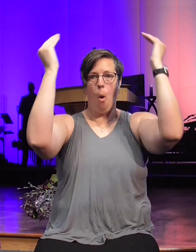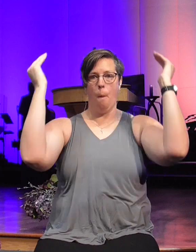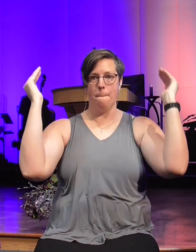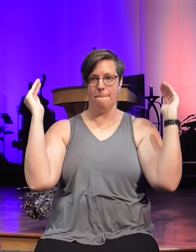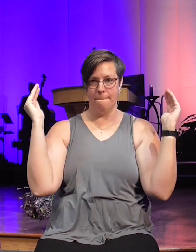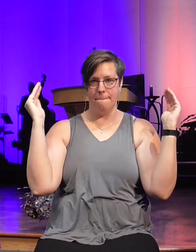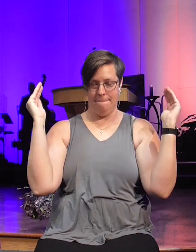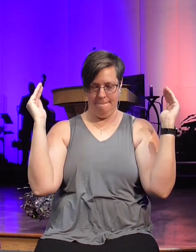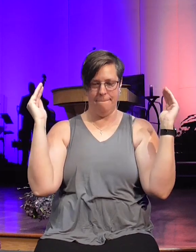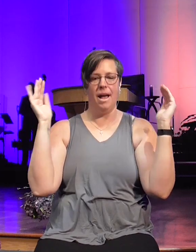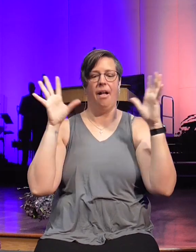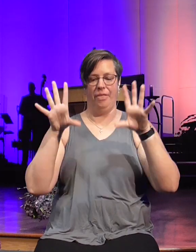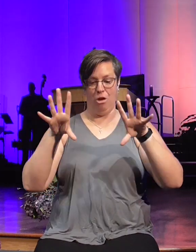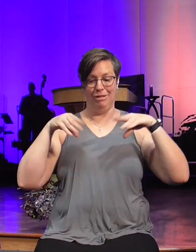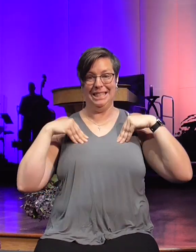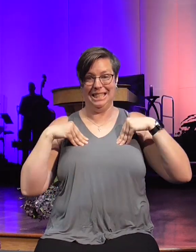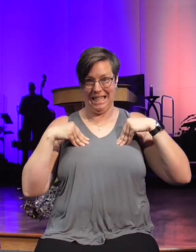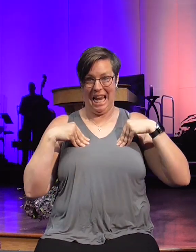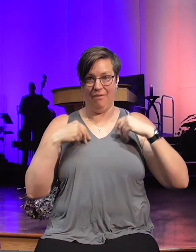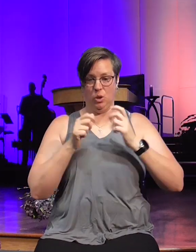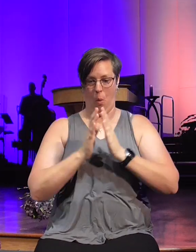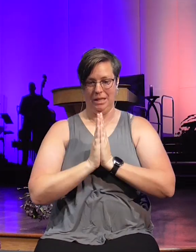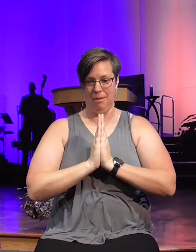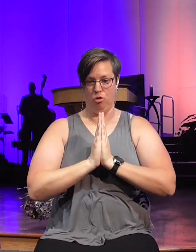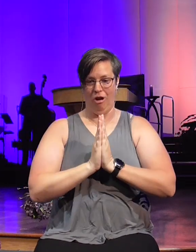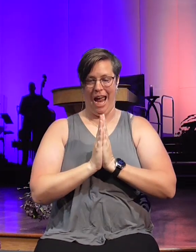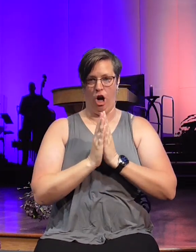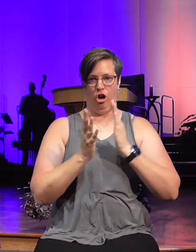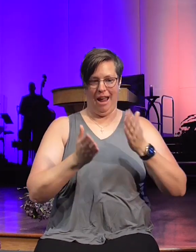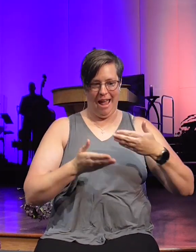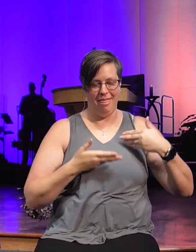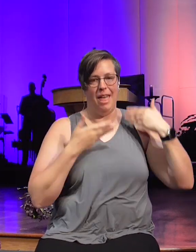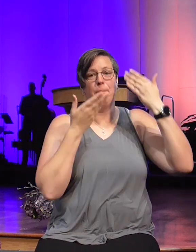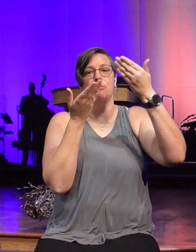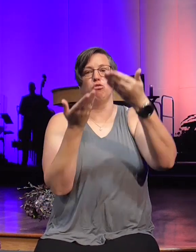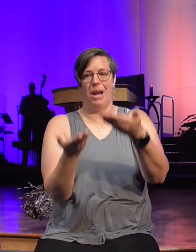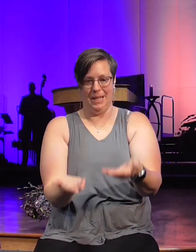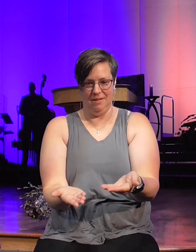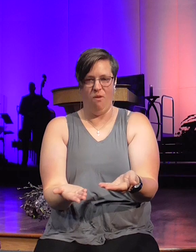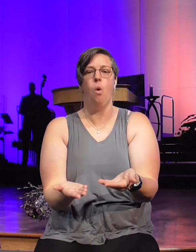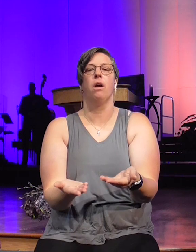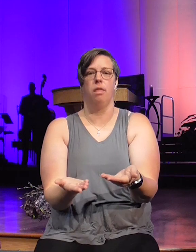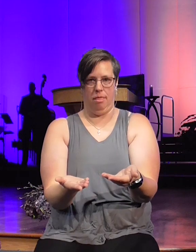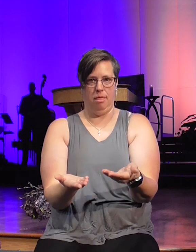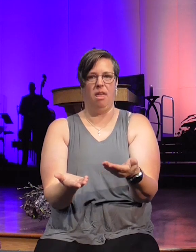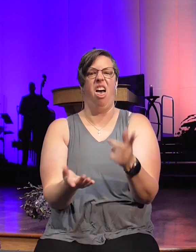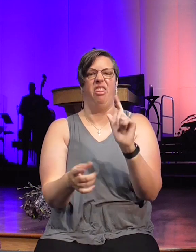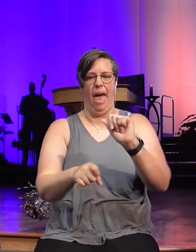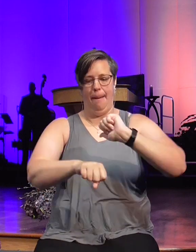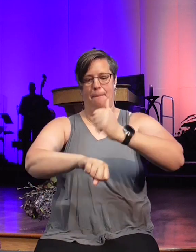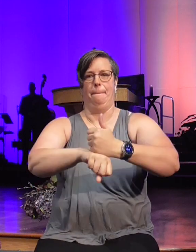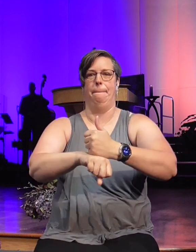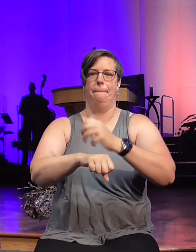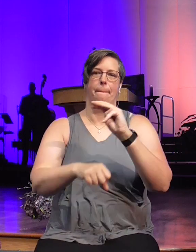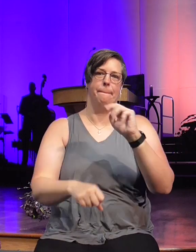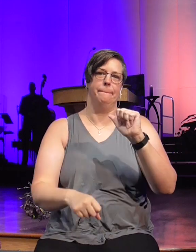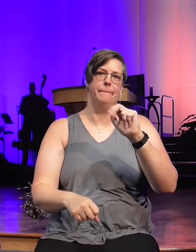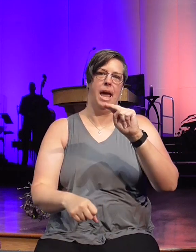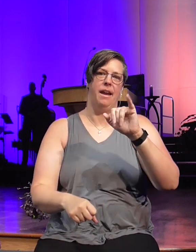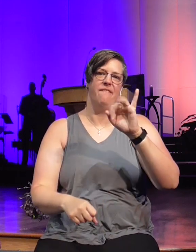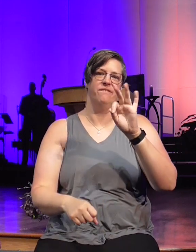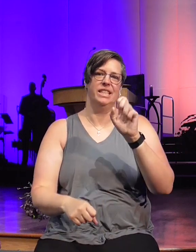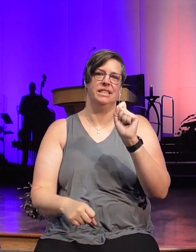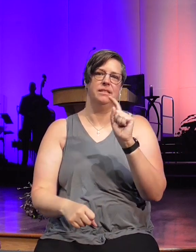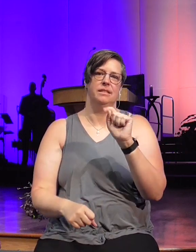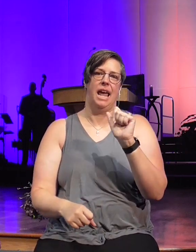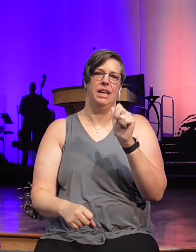what has been prayed and brings forth the manifestation here and now.